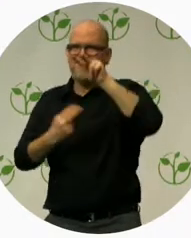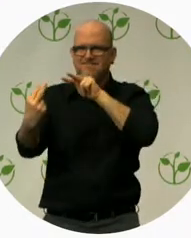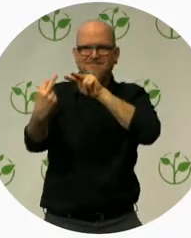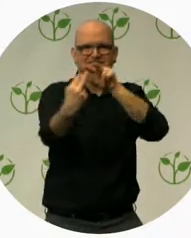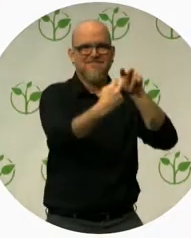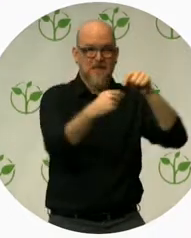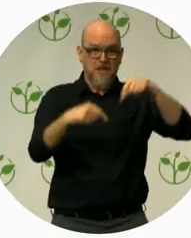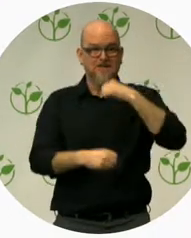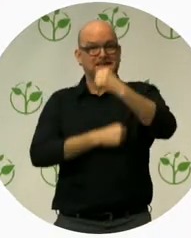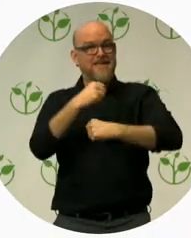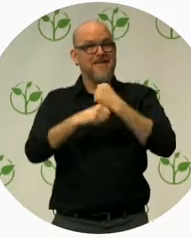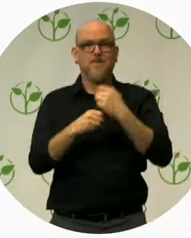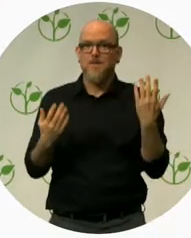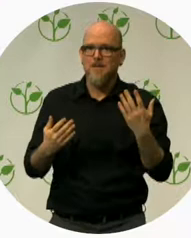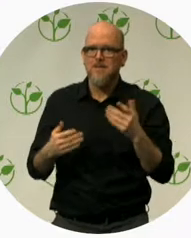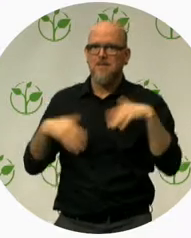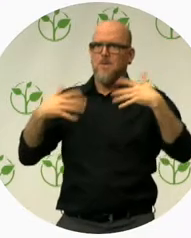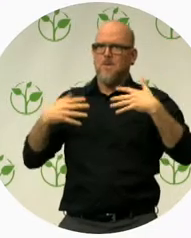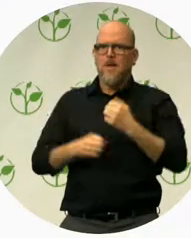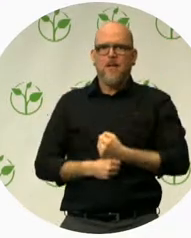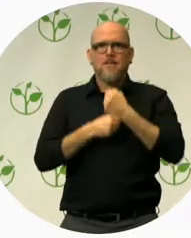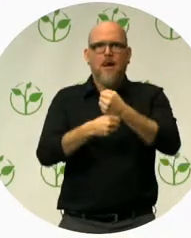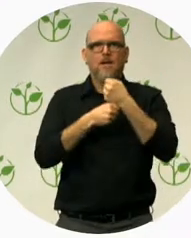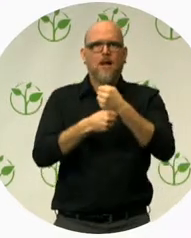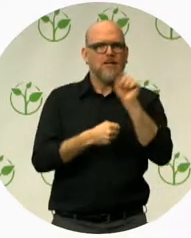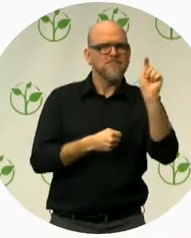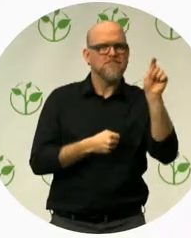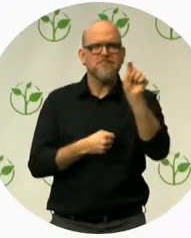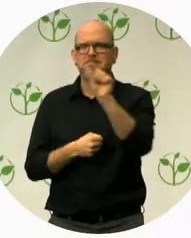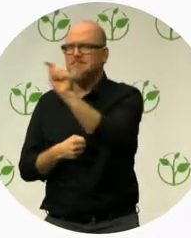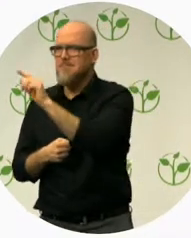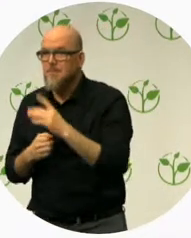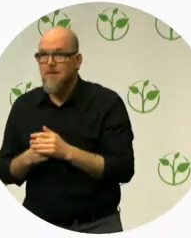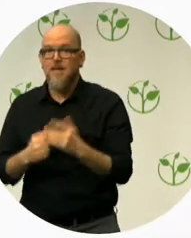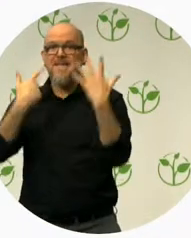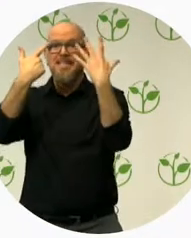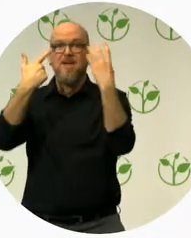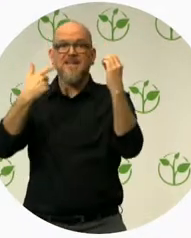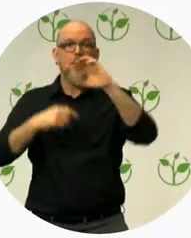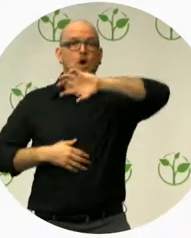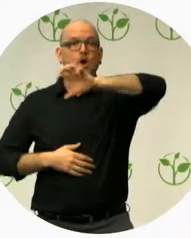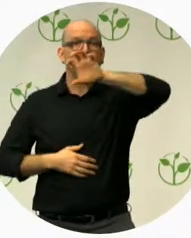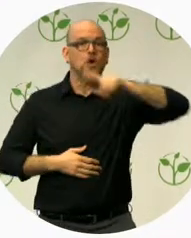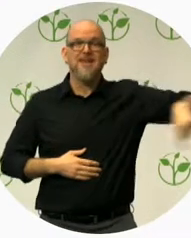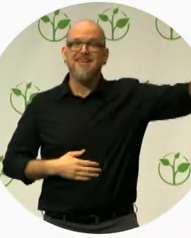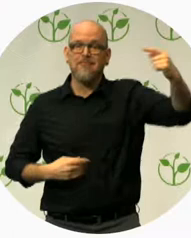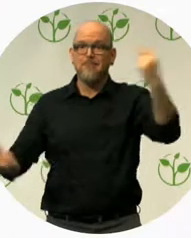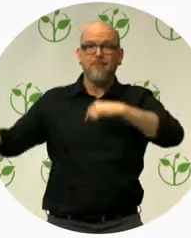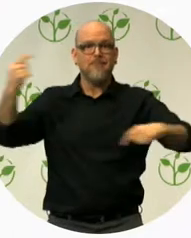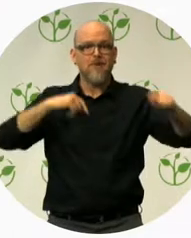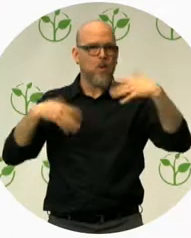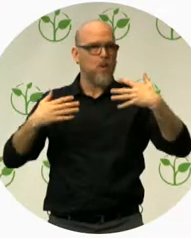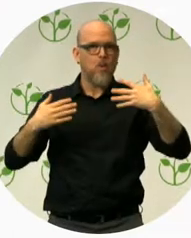are delegates from more than 70 countries. That should be a new record.